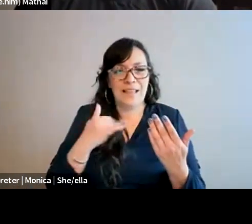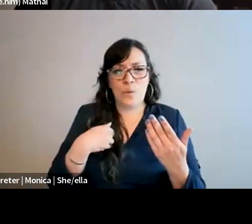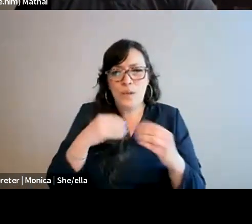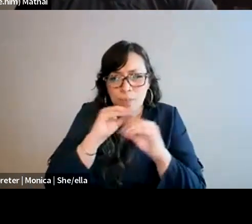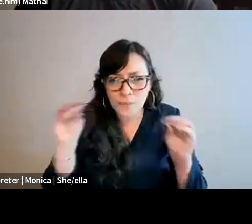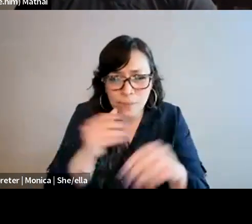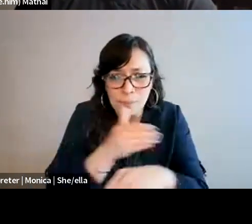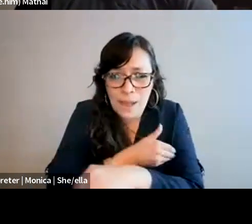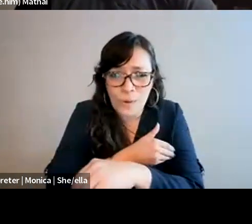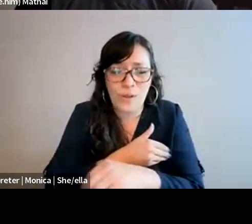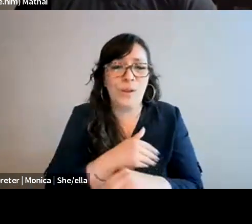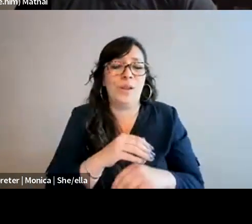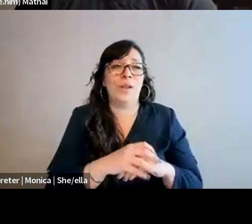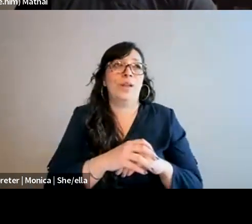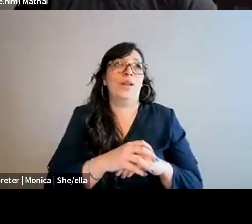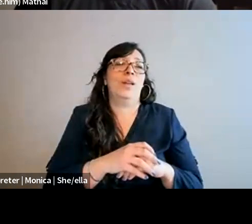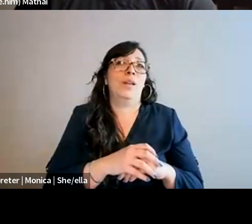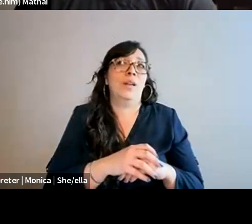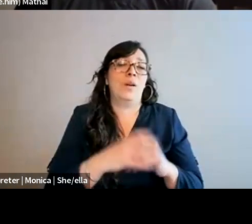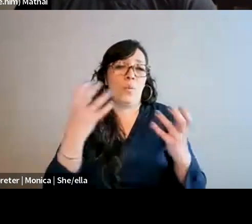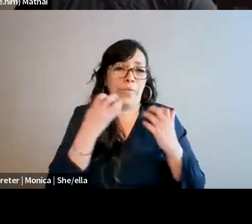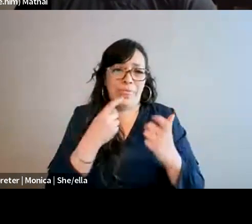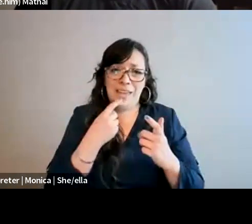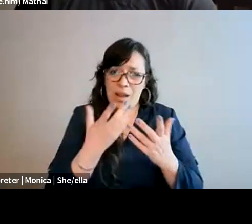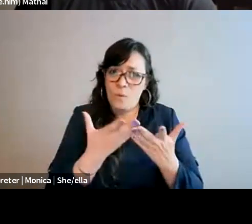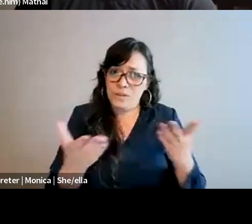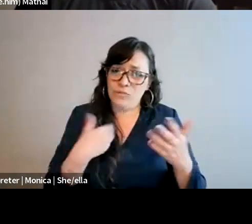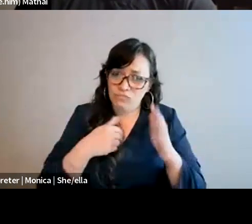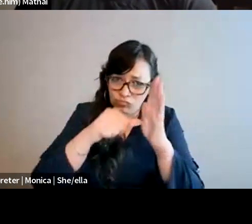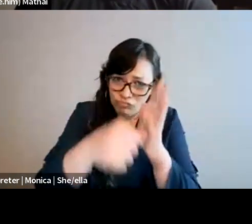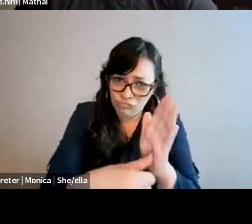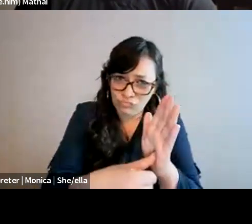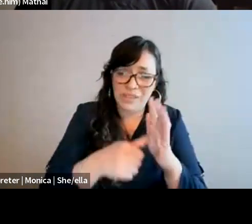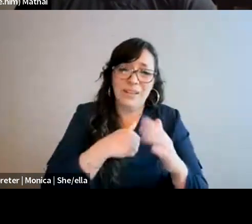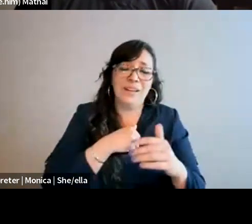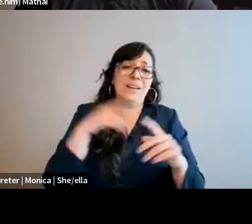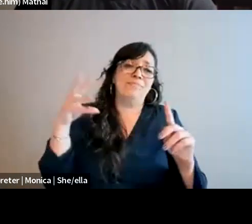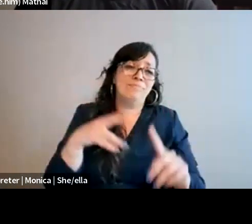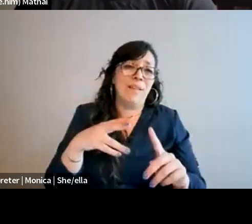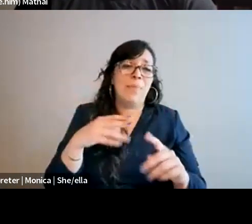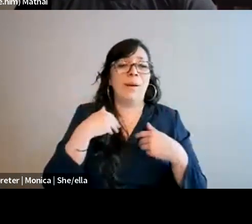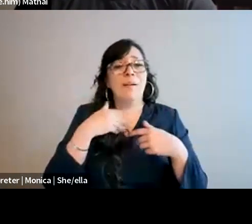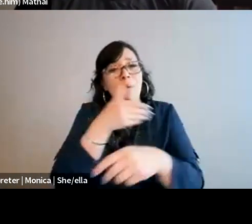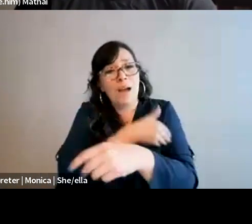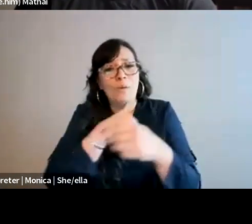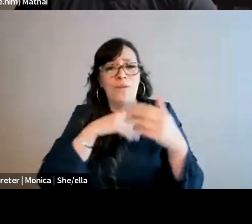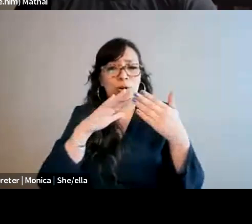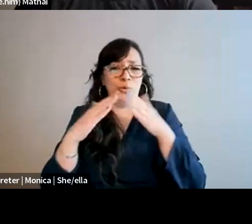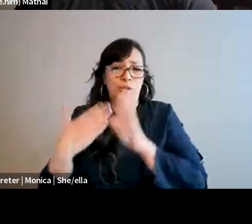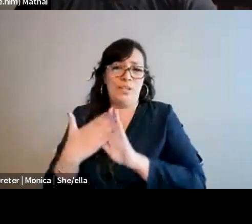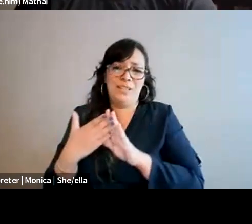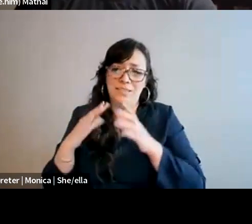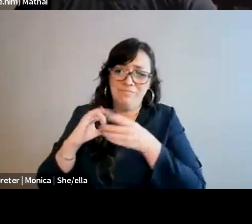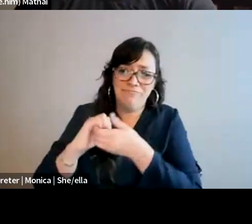right? But the one thing that I want to uplift is the power of our communities, our